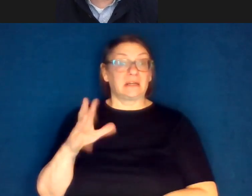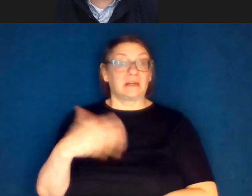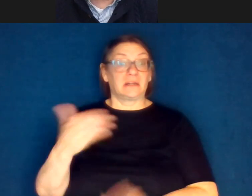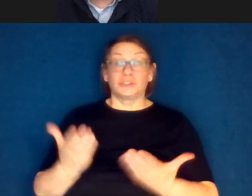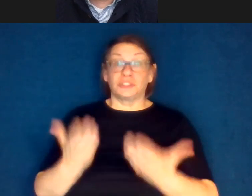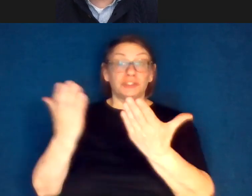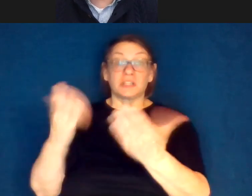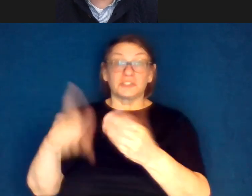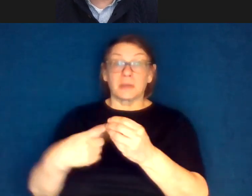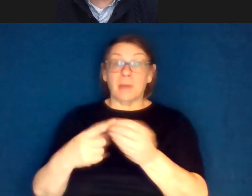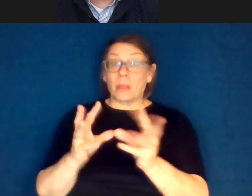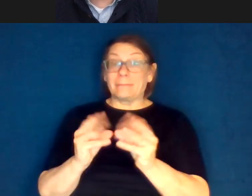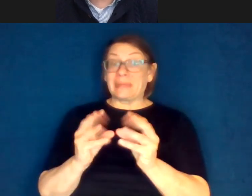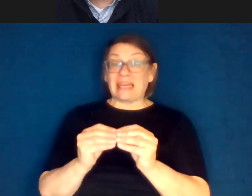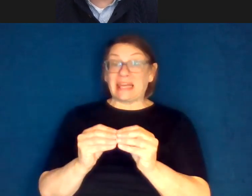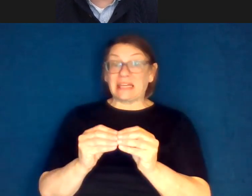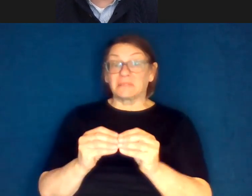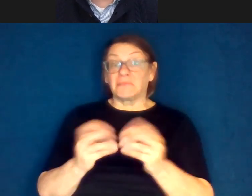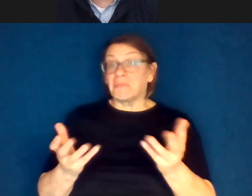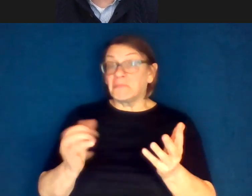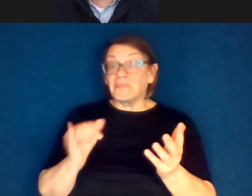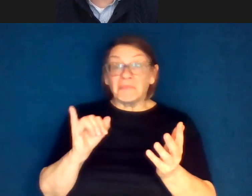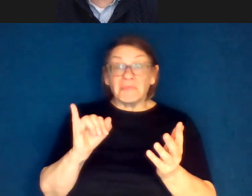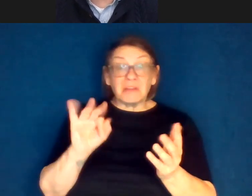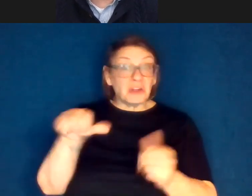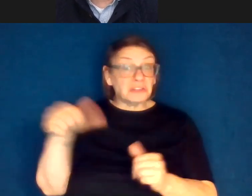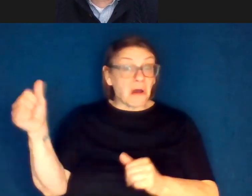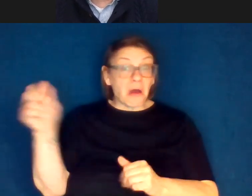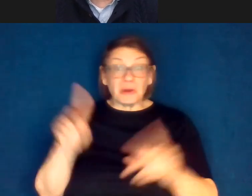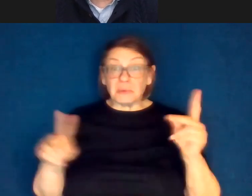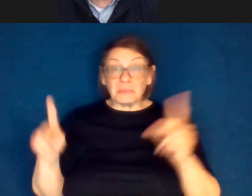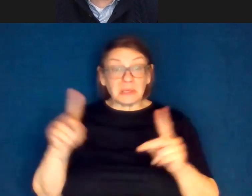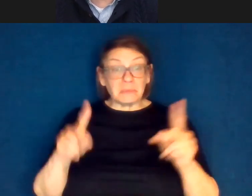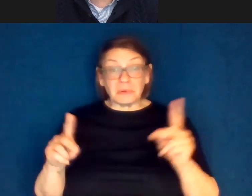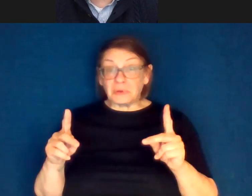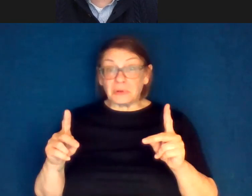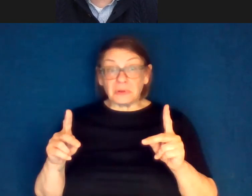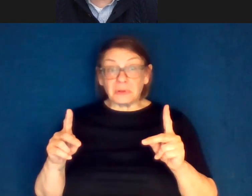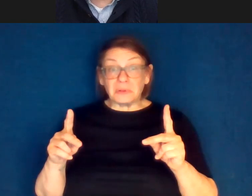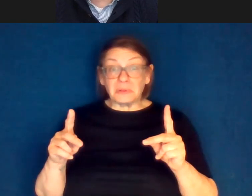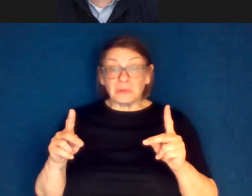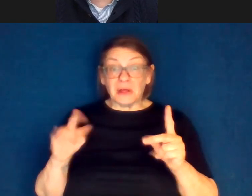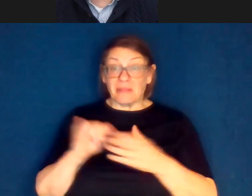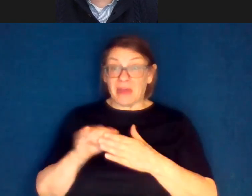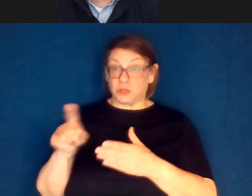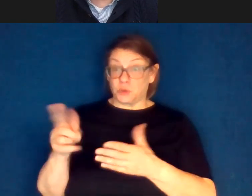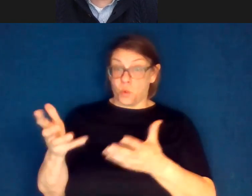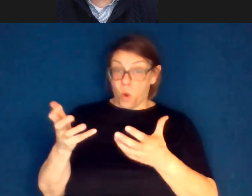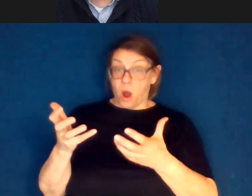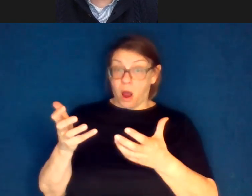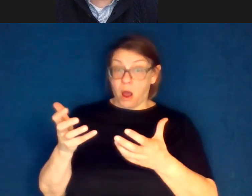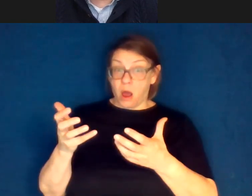suggestion on the meeting cadence. If there's any other people you can think of that you want